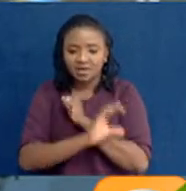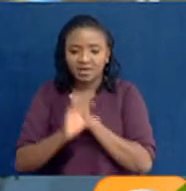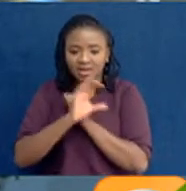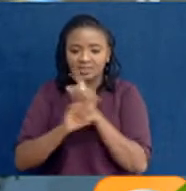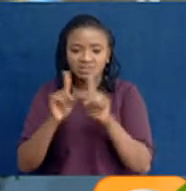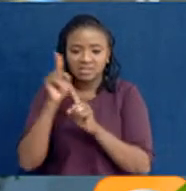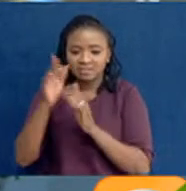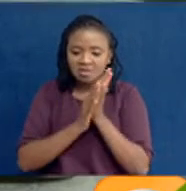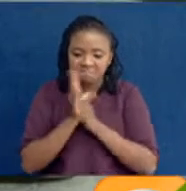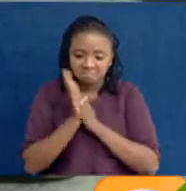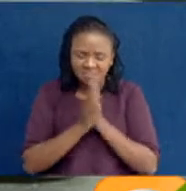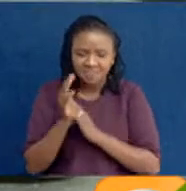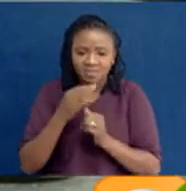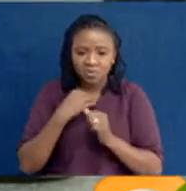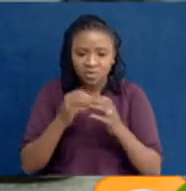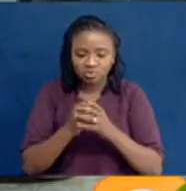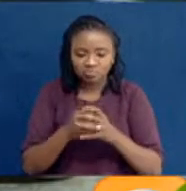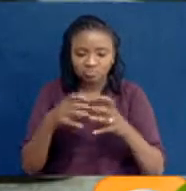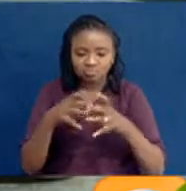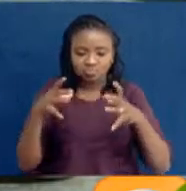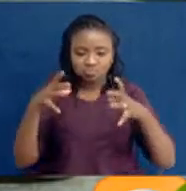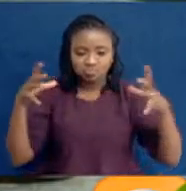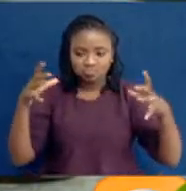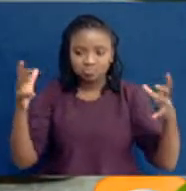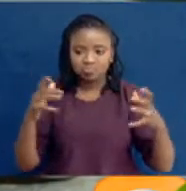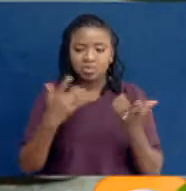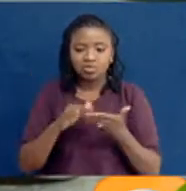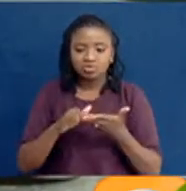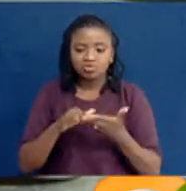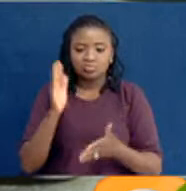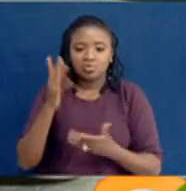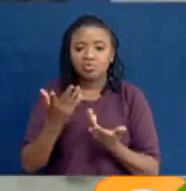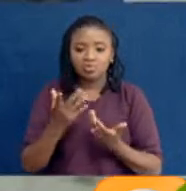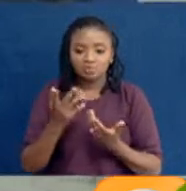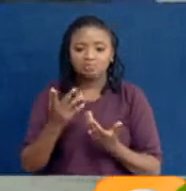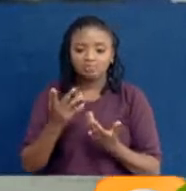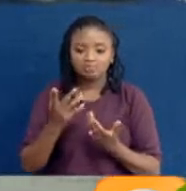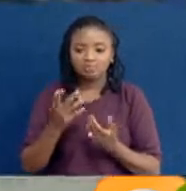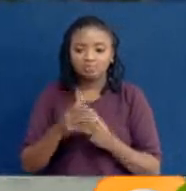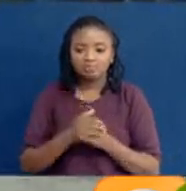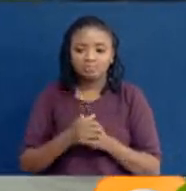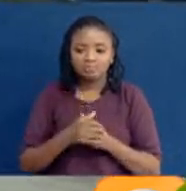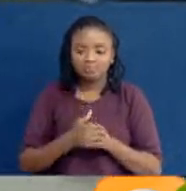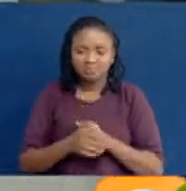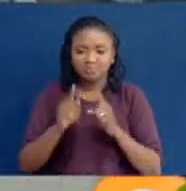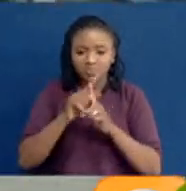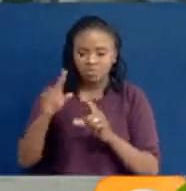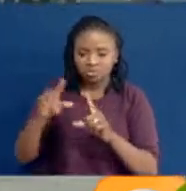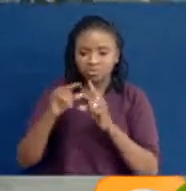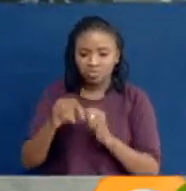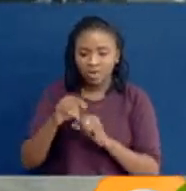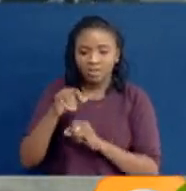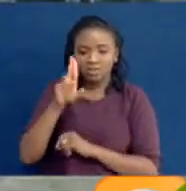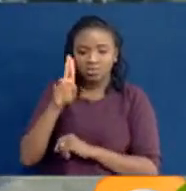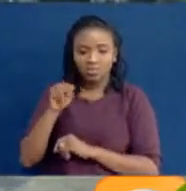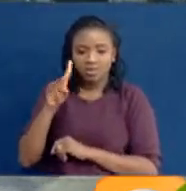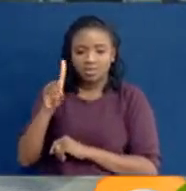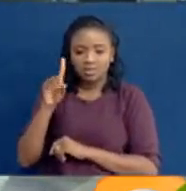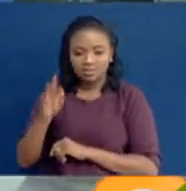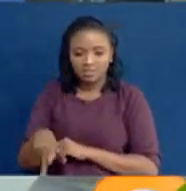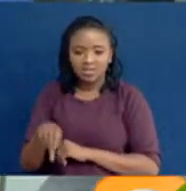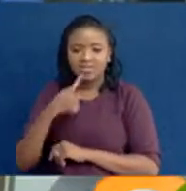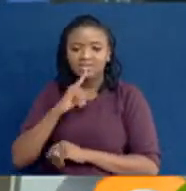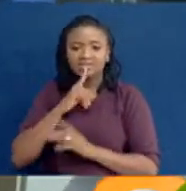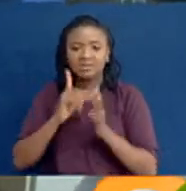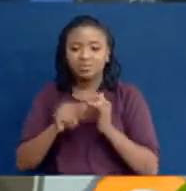to expanding even more to spread the engineering and manufacturing gospel further. We were asked by UNDP to design something like this for other